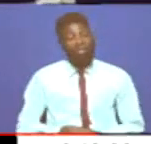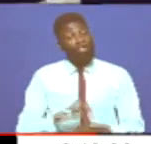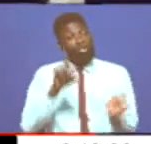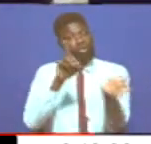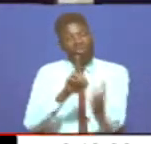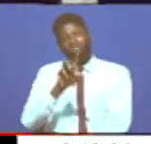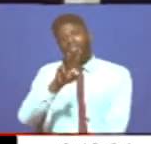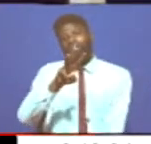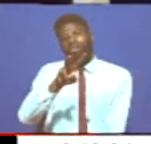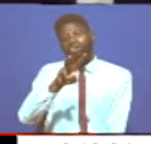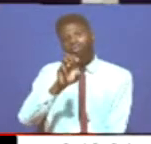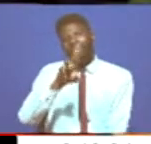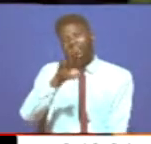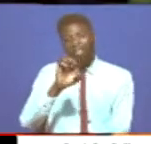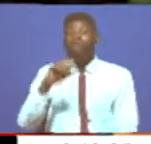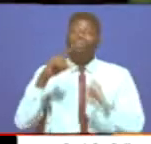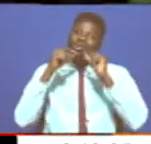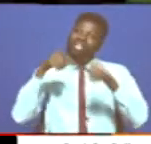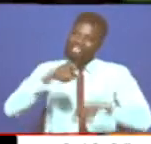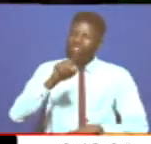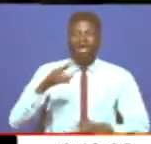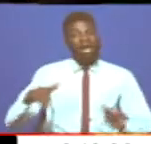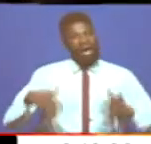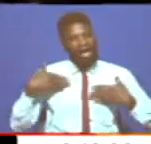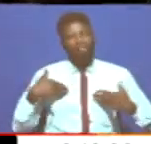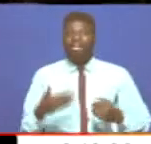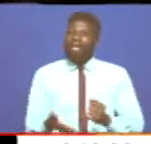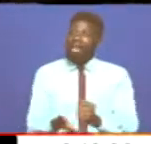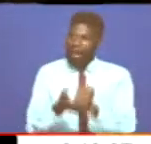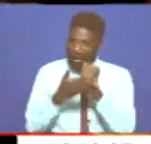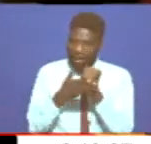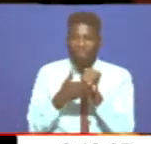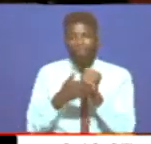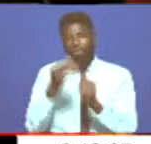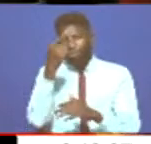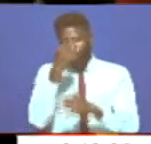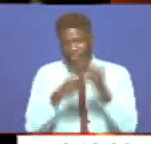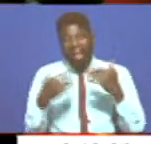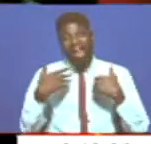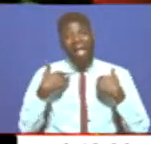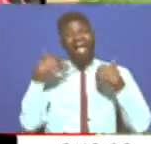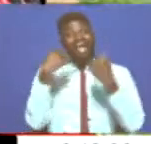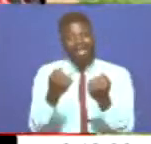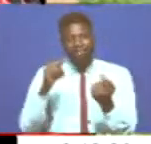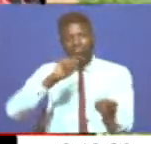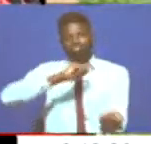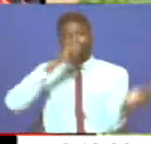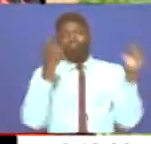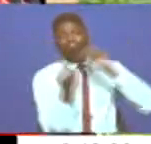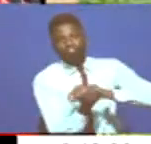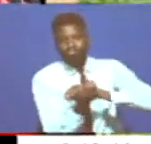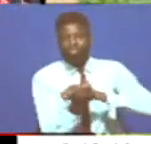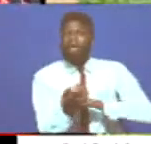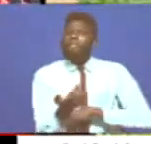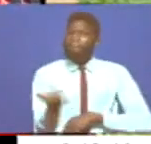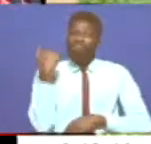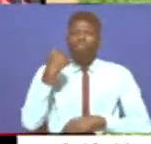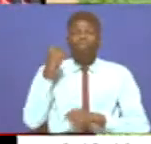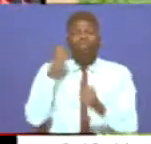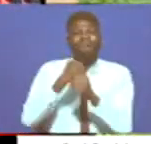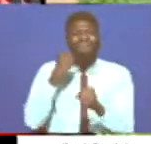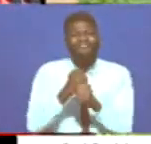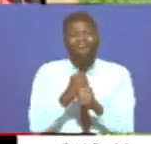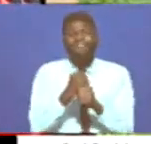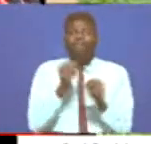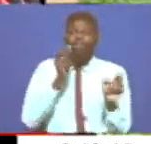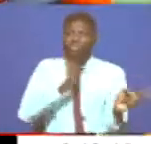have contributed to the shifting of the official outlook on health from curative occupation to prevention